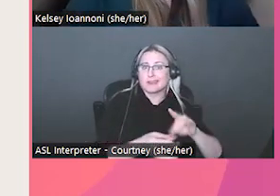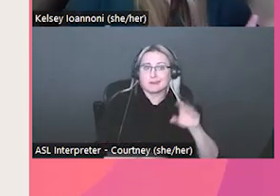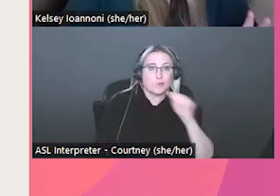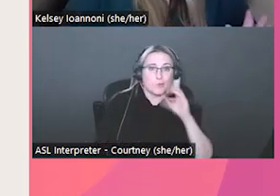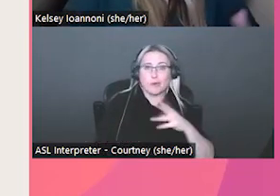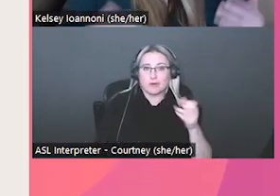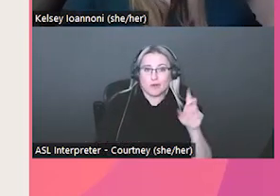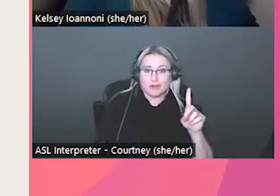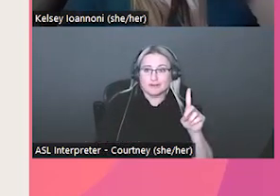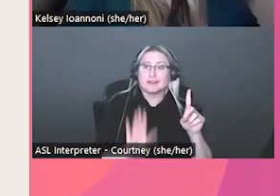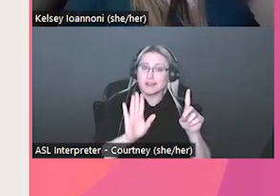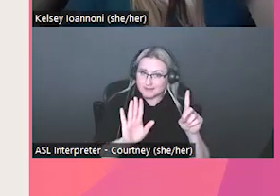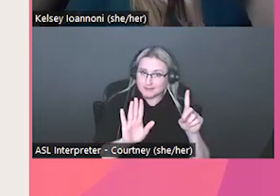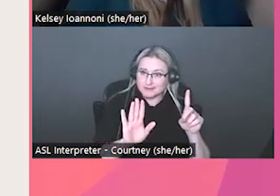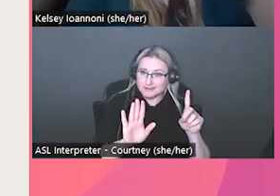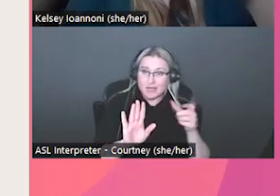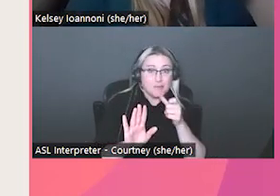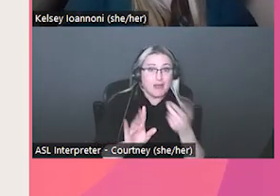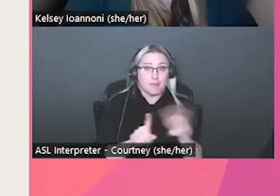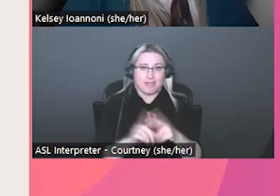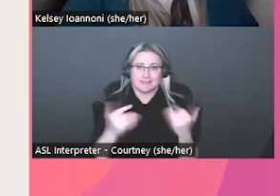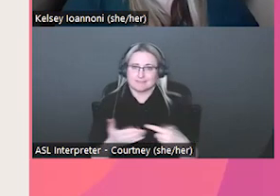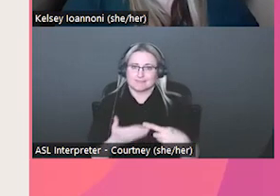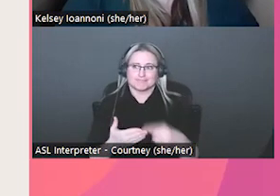I don't want to discount, but is not relevant to today's discussion.